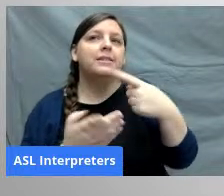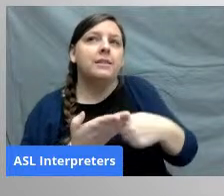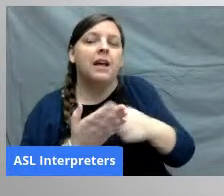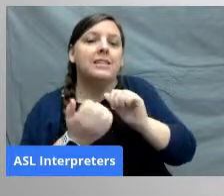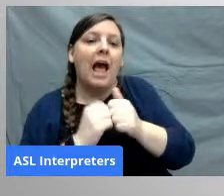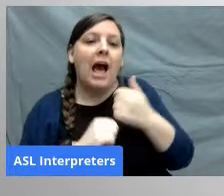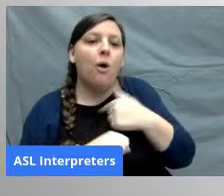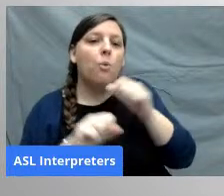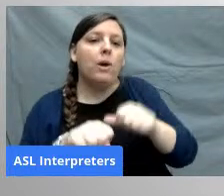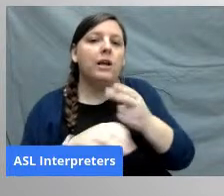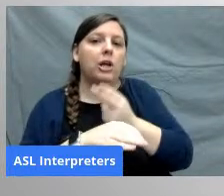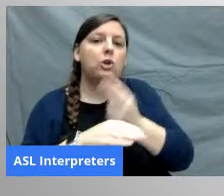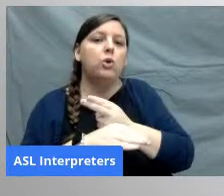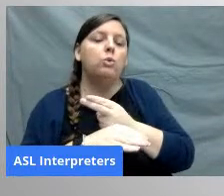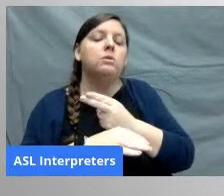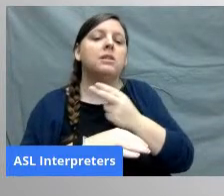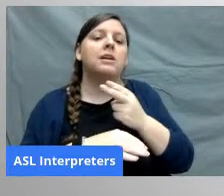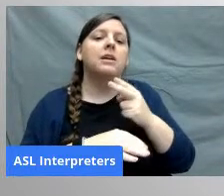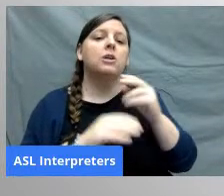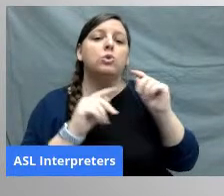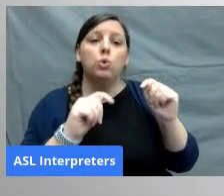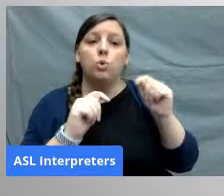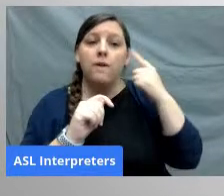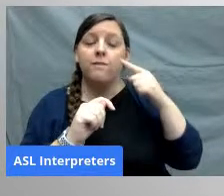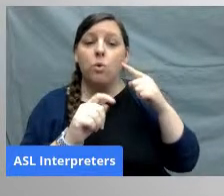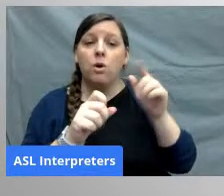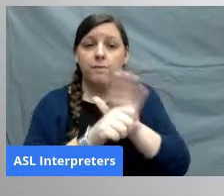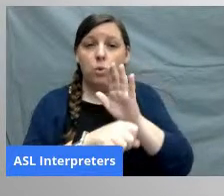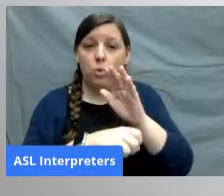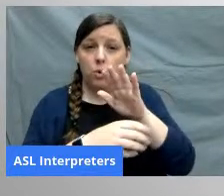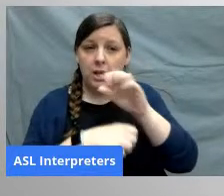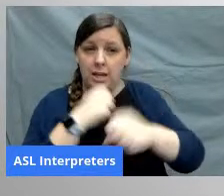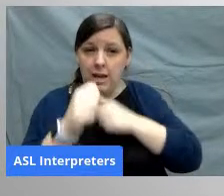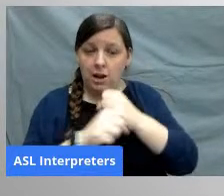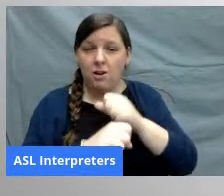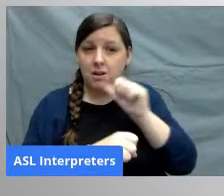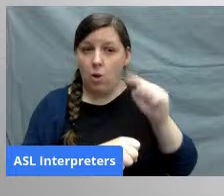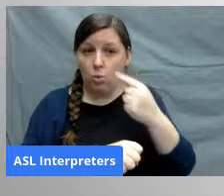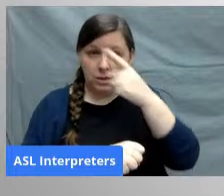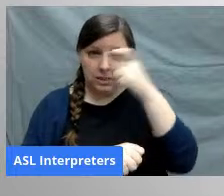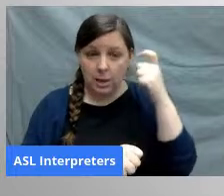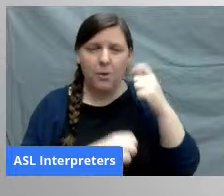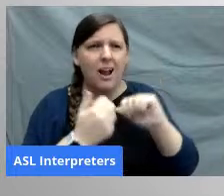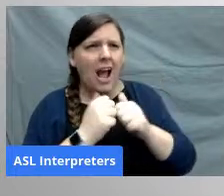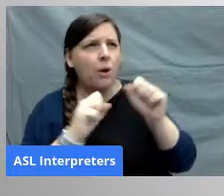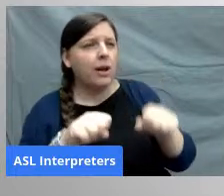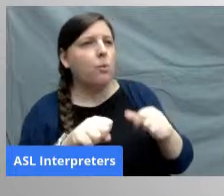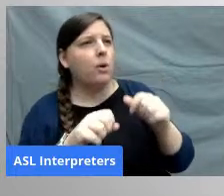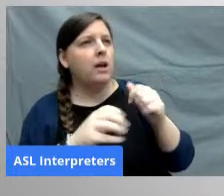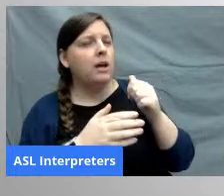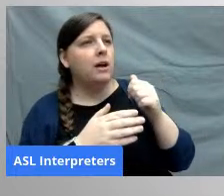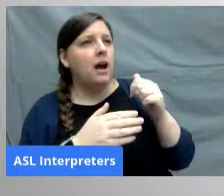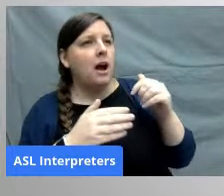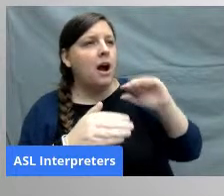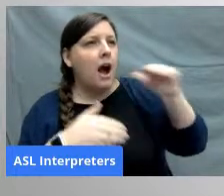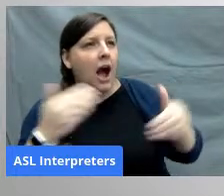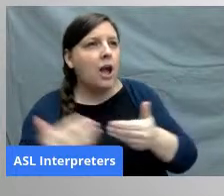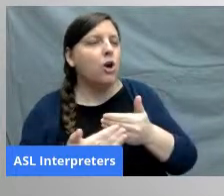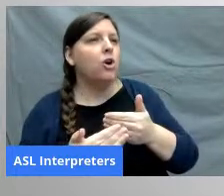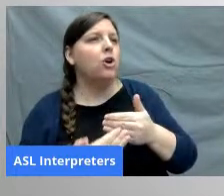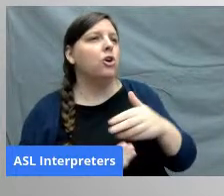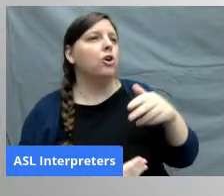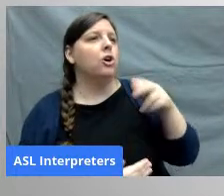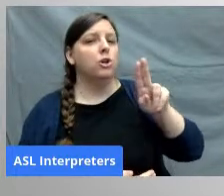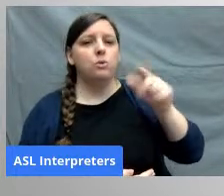the entire school year and just not in the summer. So how can we hire UGA students or Piedmont students or whomever is working